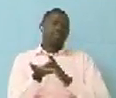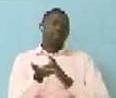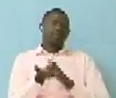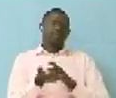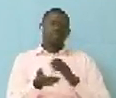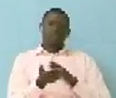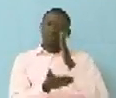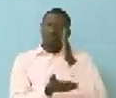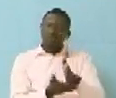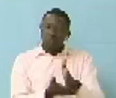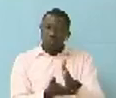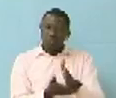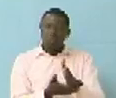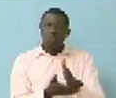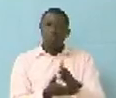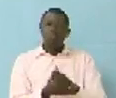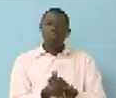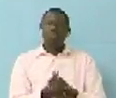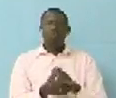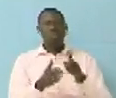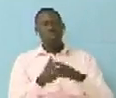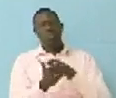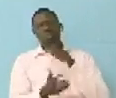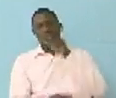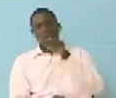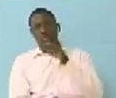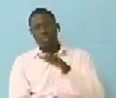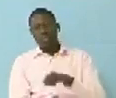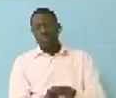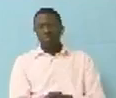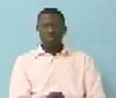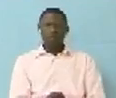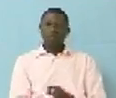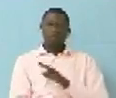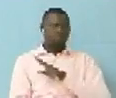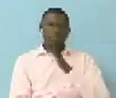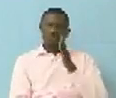true? That is not true. That is not true, Counsel.